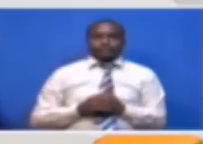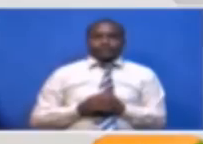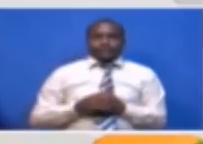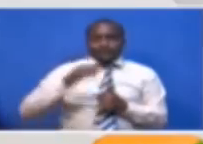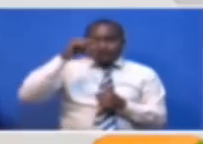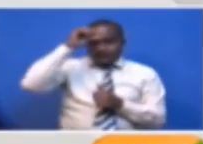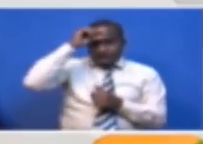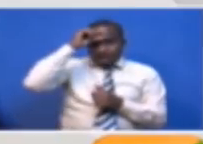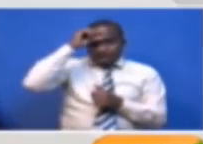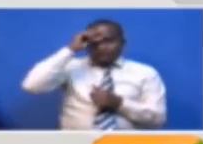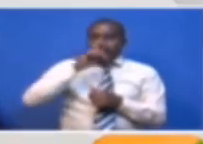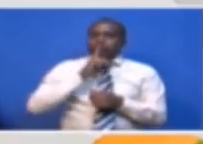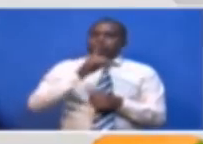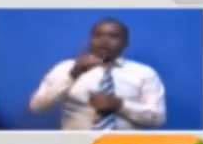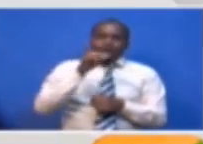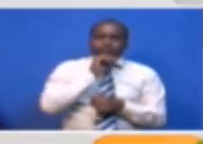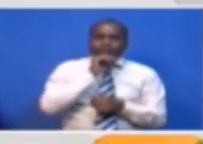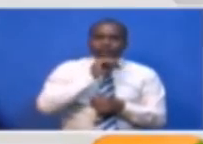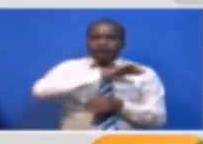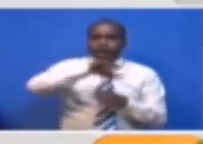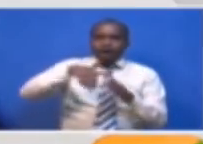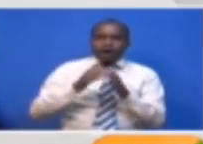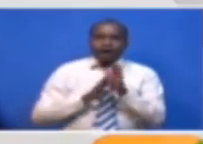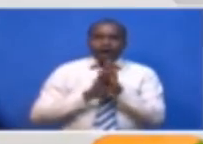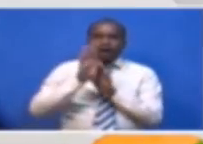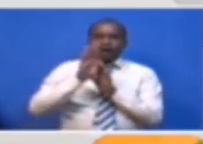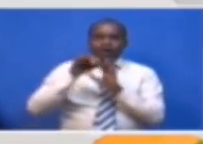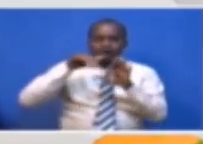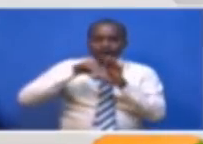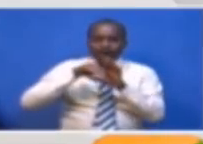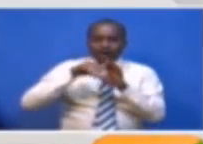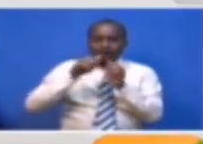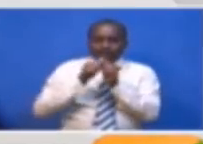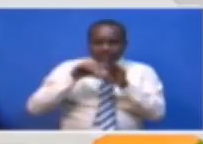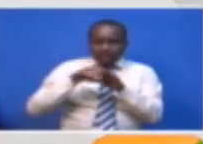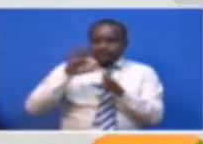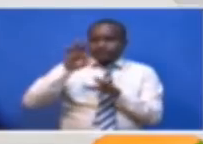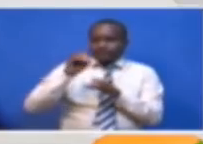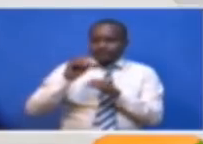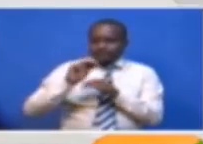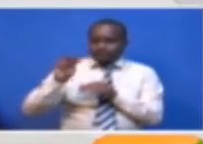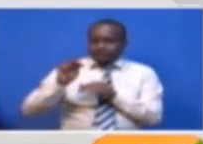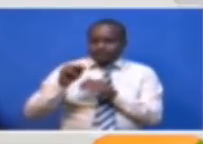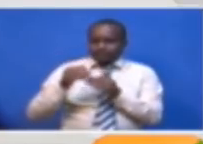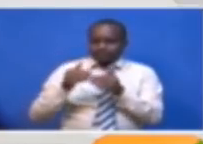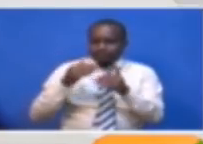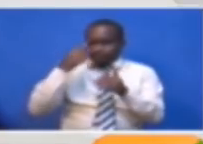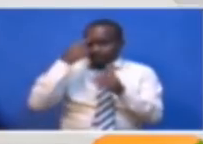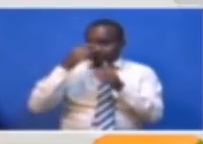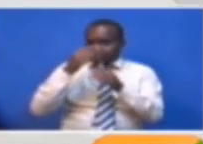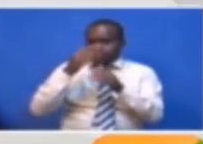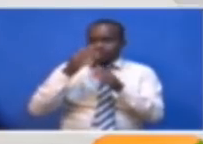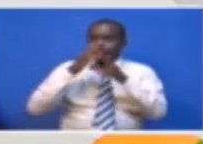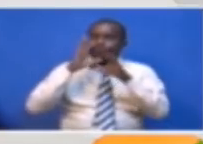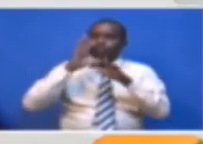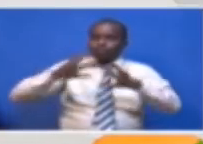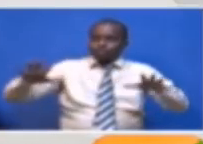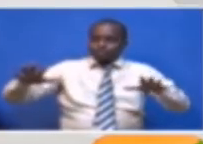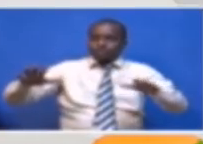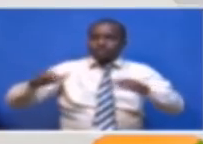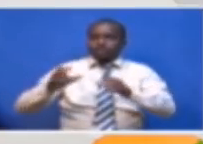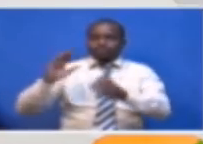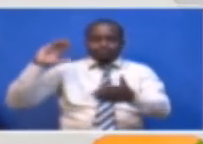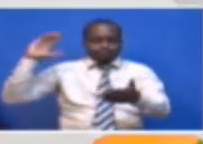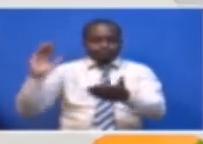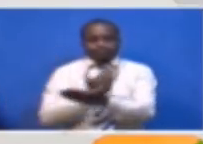The government has ordered all development within 30 meters to the Indian Ocean beach be removed. According to Tourism